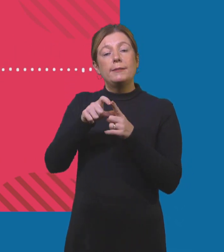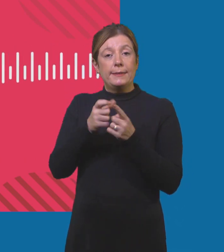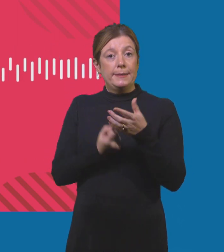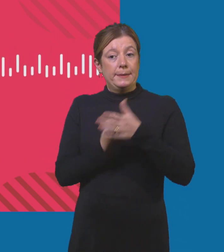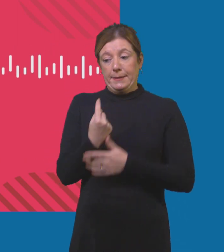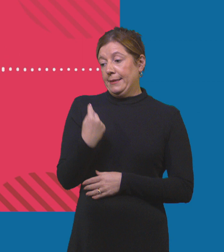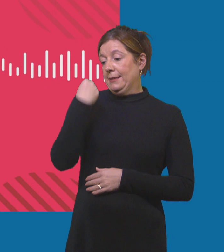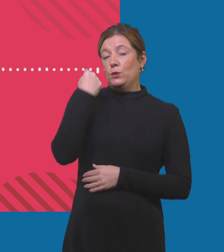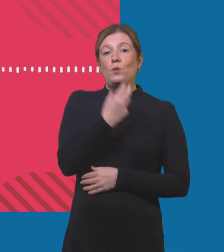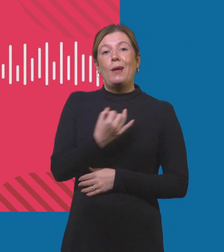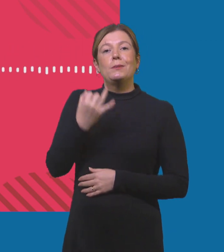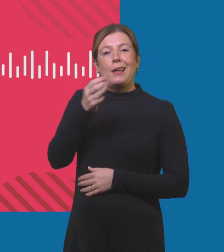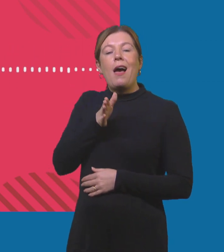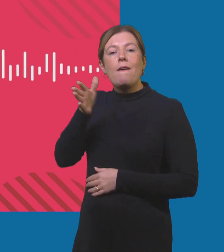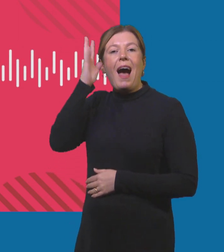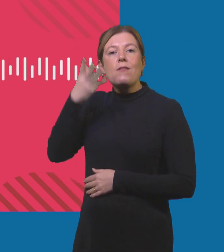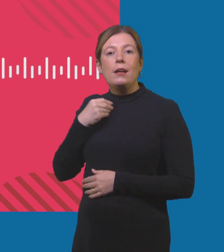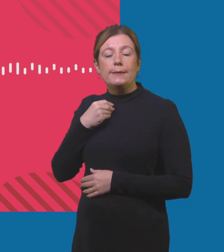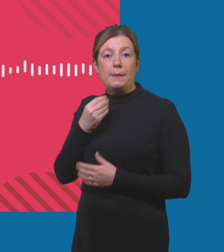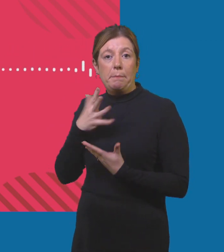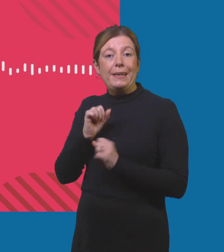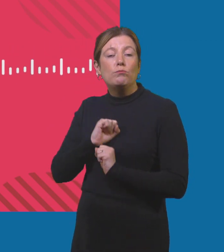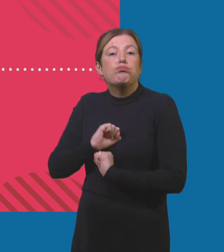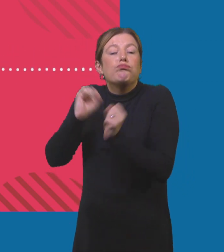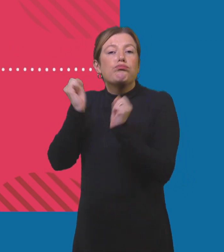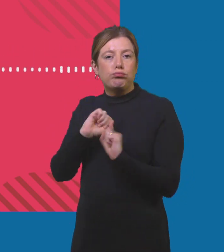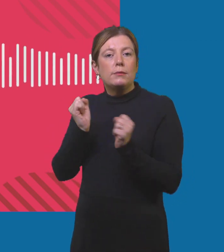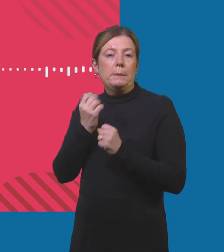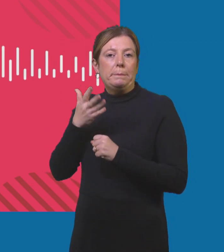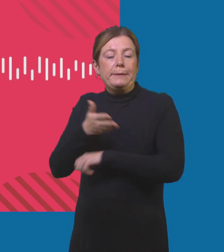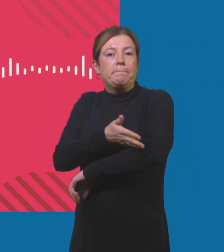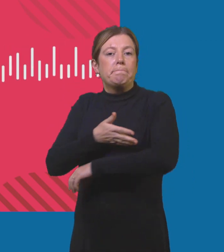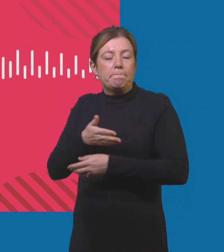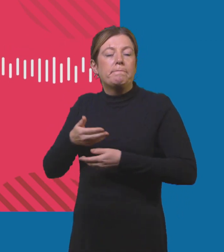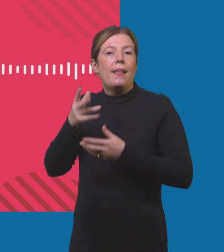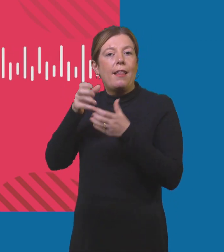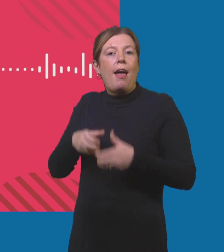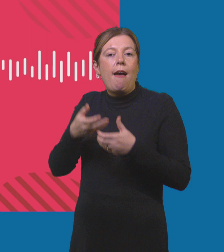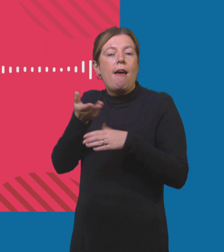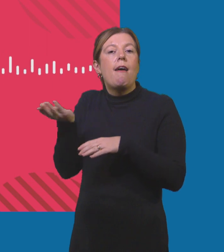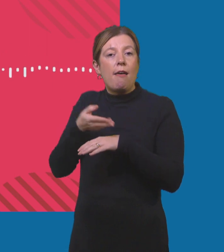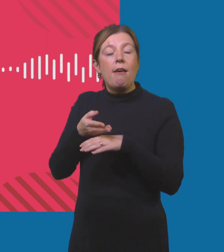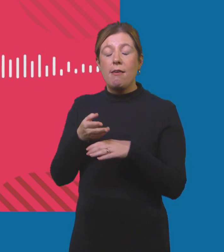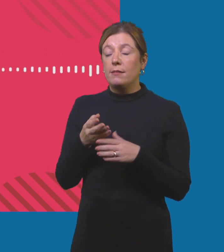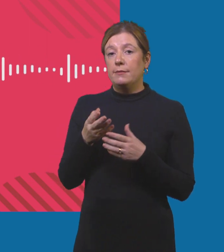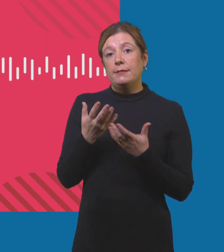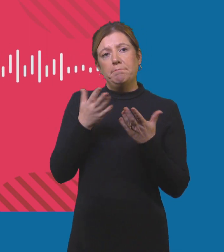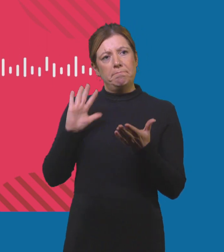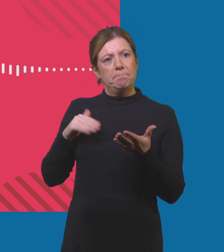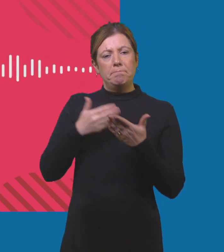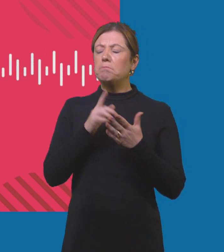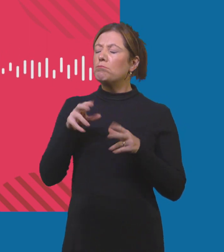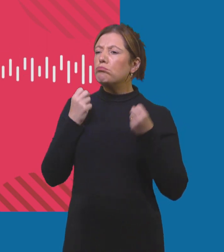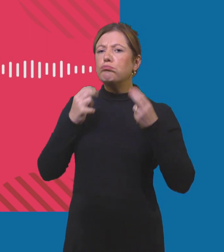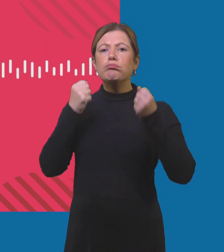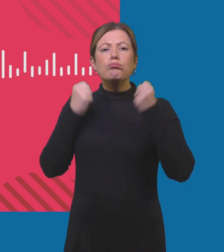in 2007, Mark lost both legs and an arm due to an explosion. Since then, he's been on a mission to spread a message of positivity and resilience